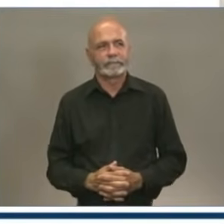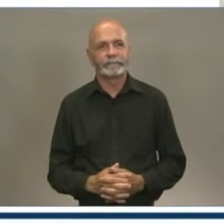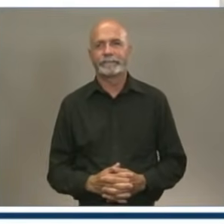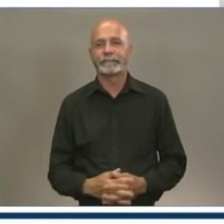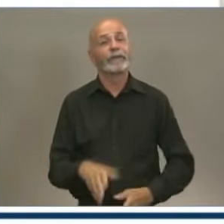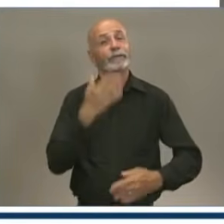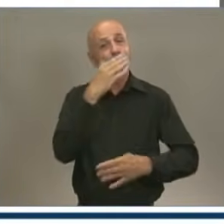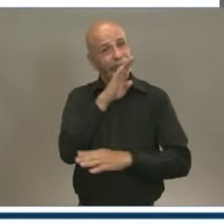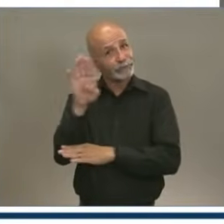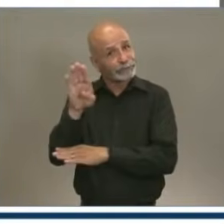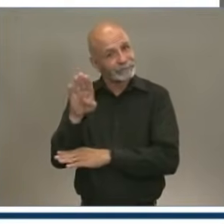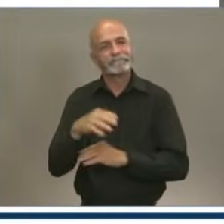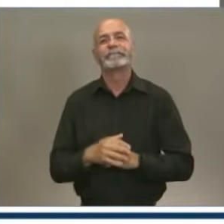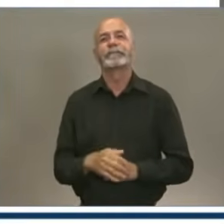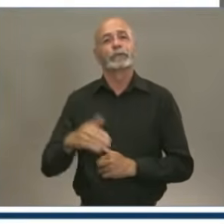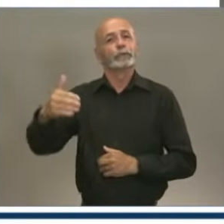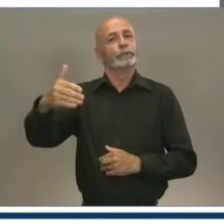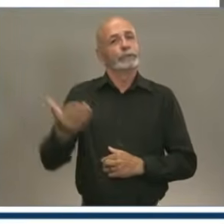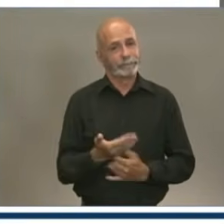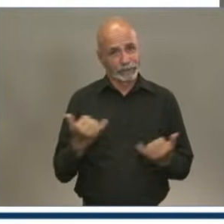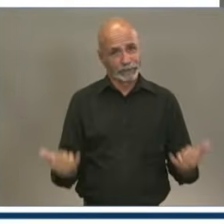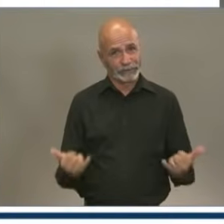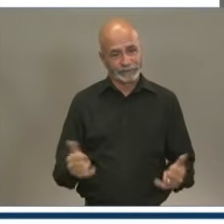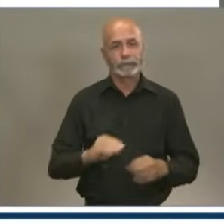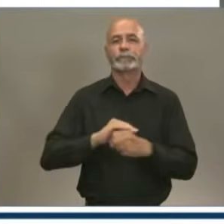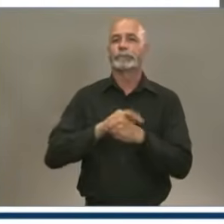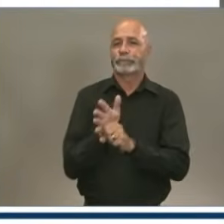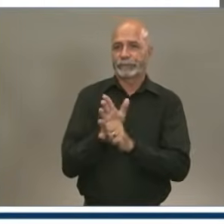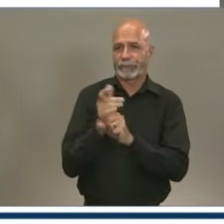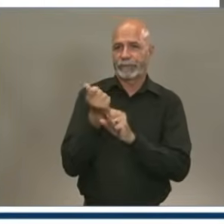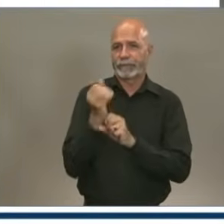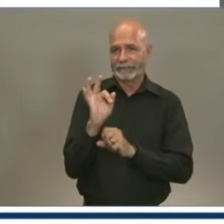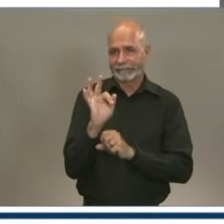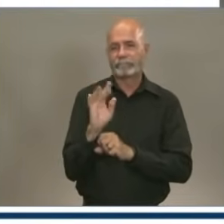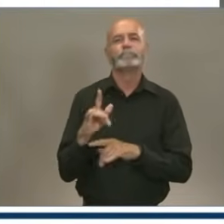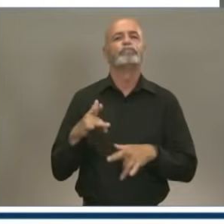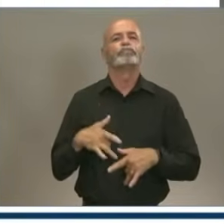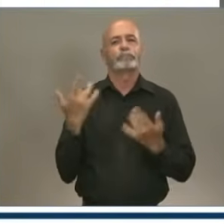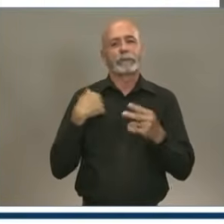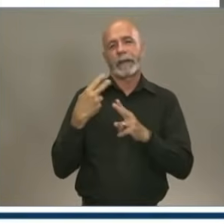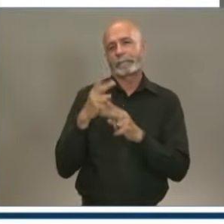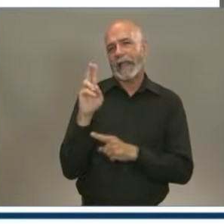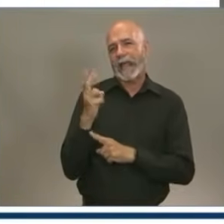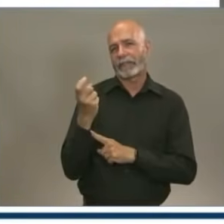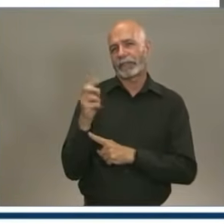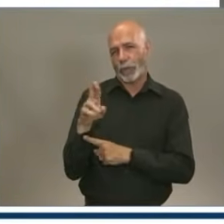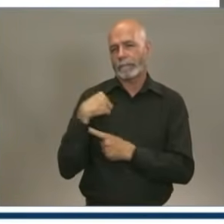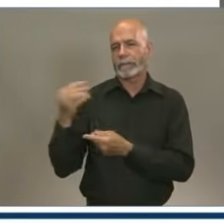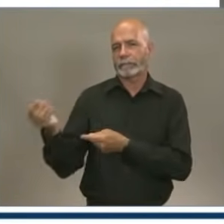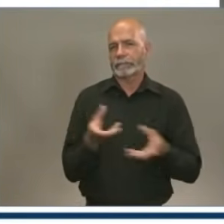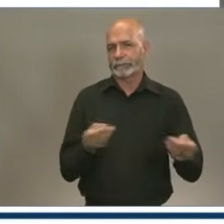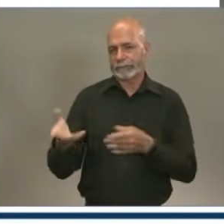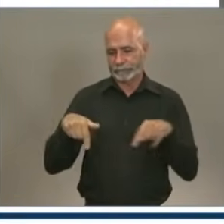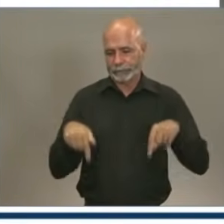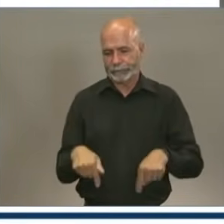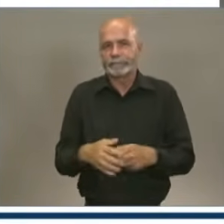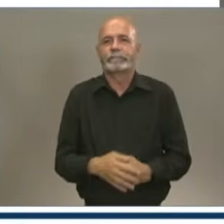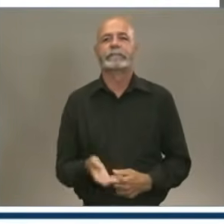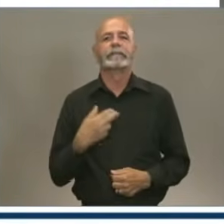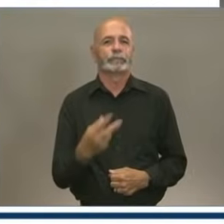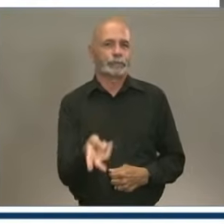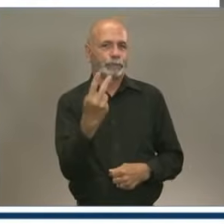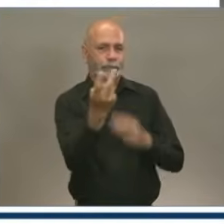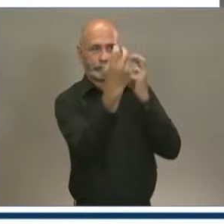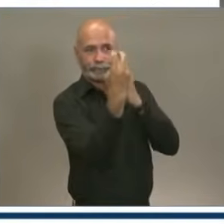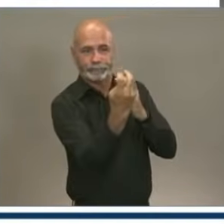Good afternoon and welcome to today's COVID-19 update. I'm Heather Fairbairn and I'll be your moderator today. Before we begin, allow me